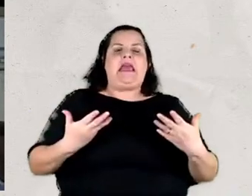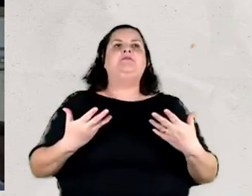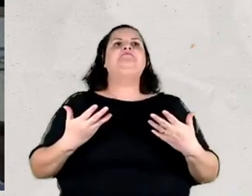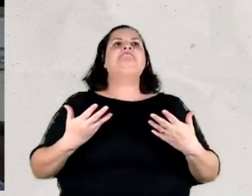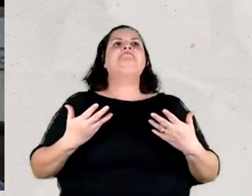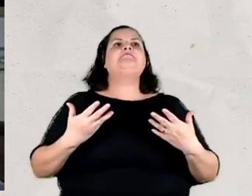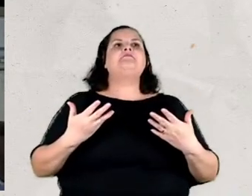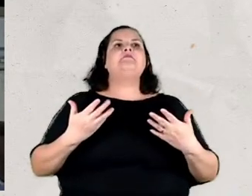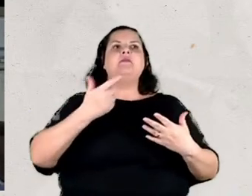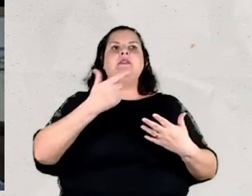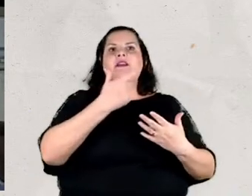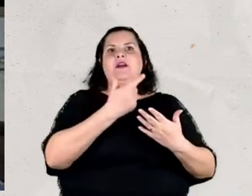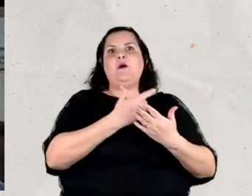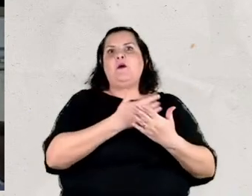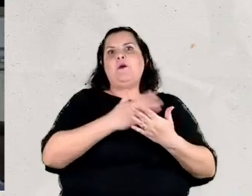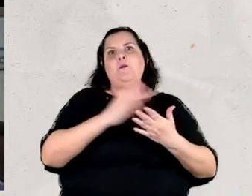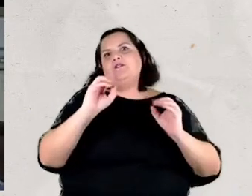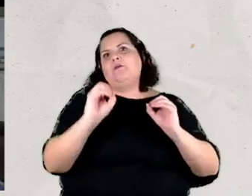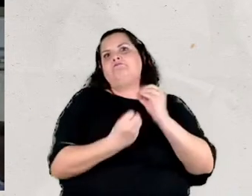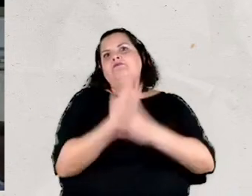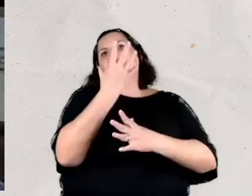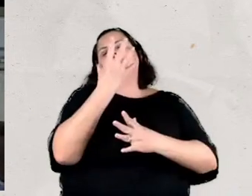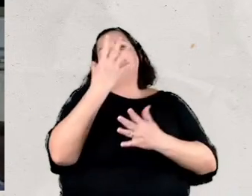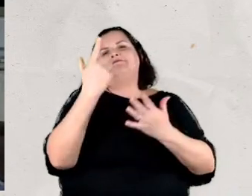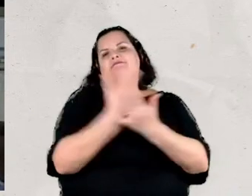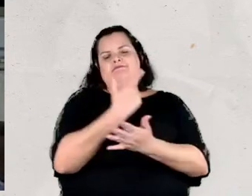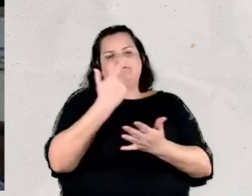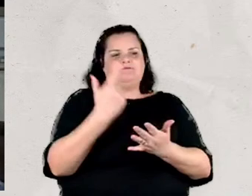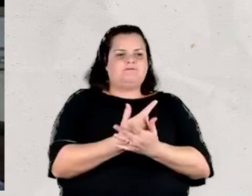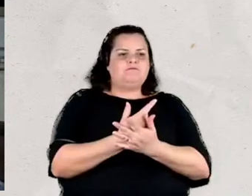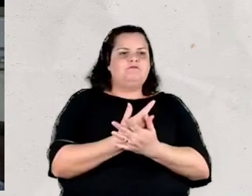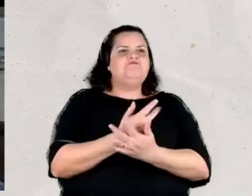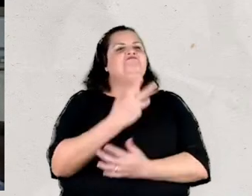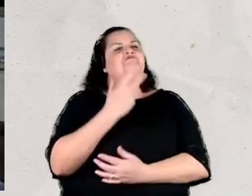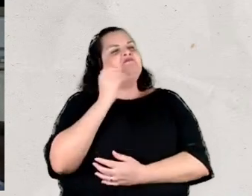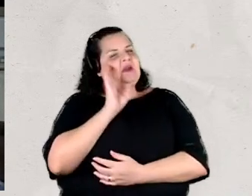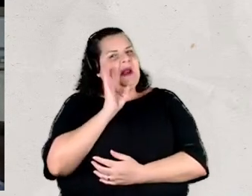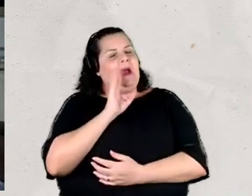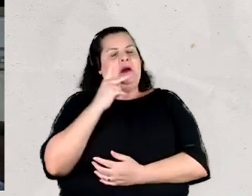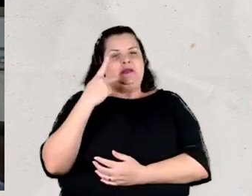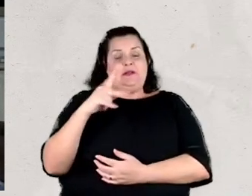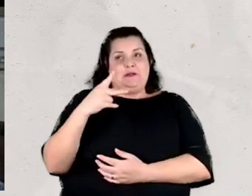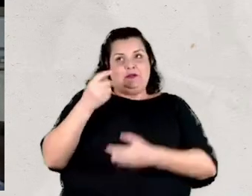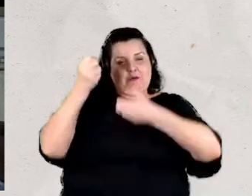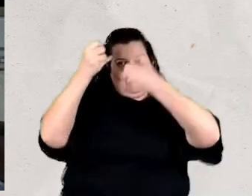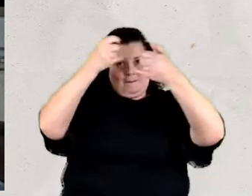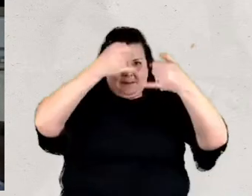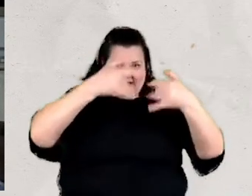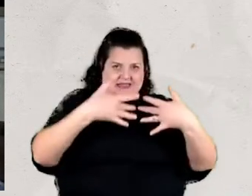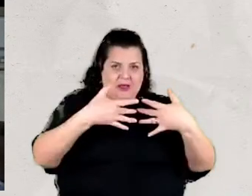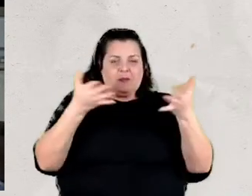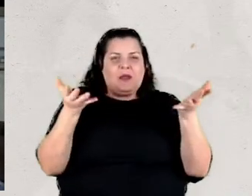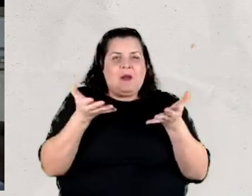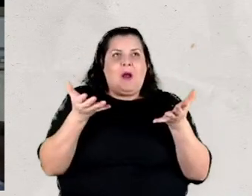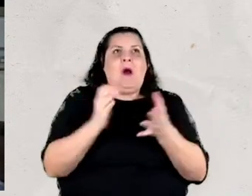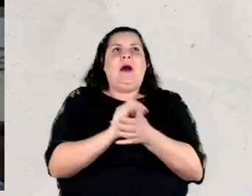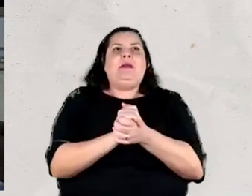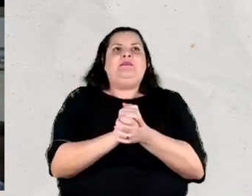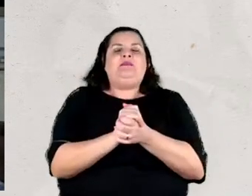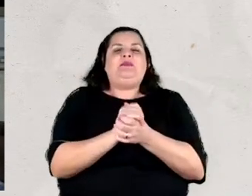depois de escutar esta interessante introdução que Yossi fez, passar a palavra para